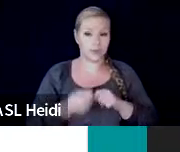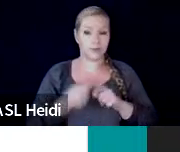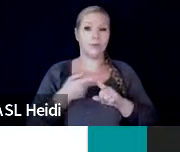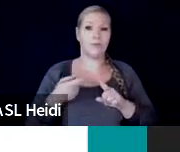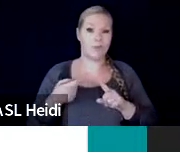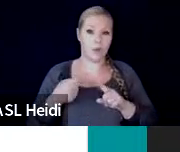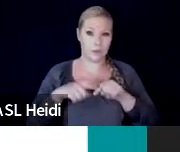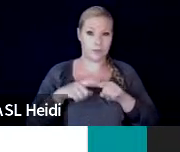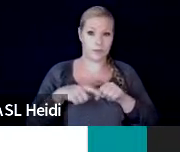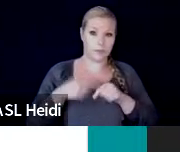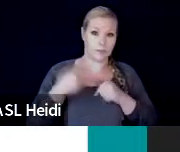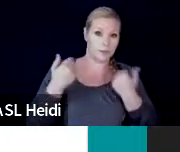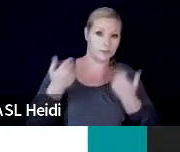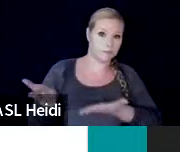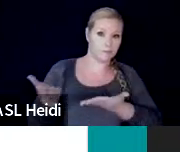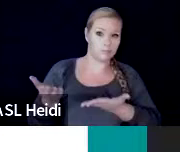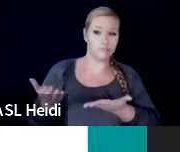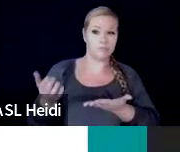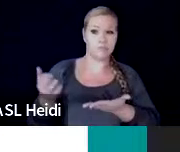And